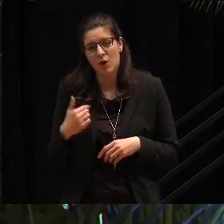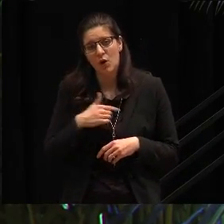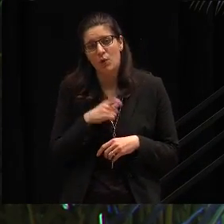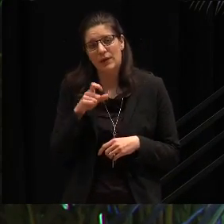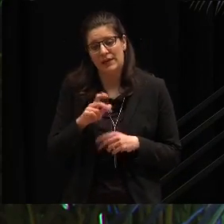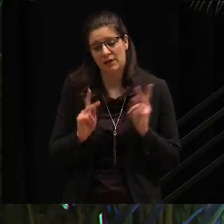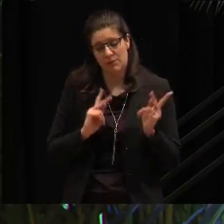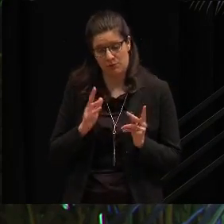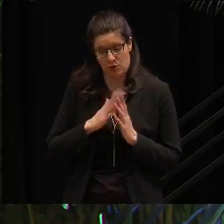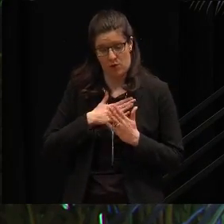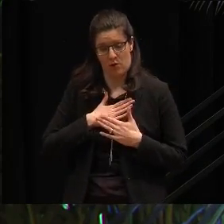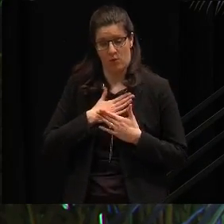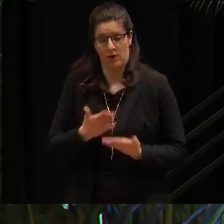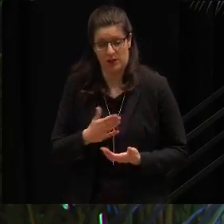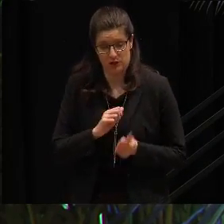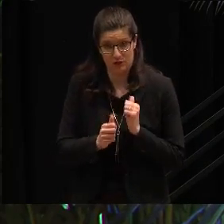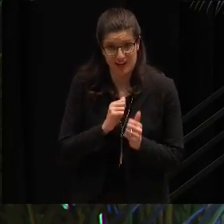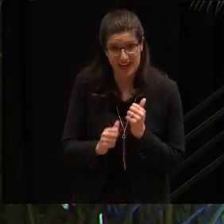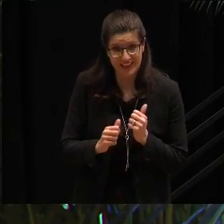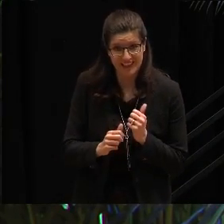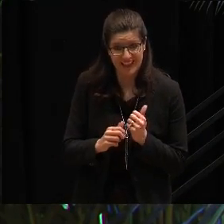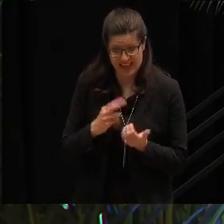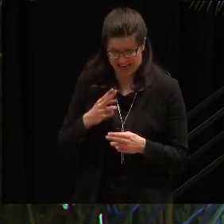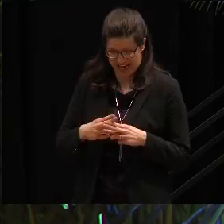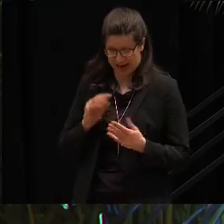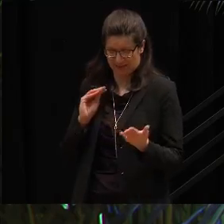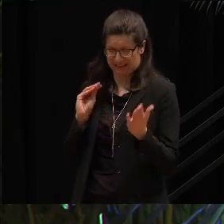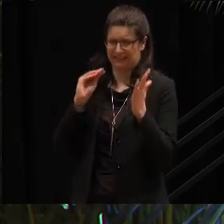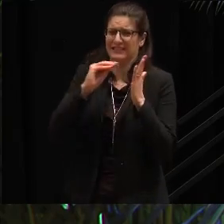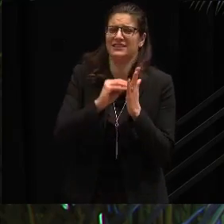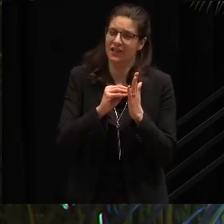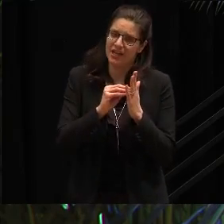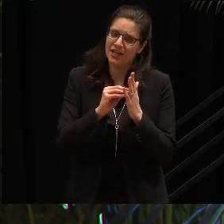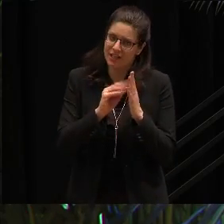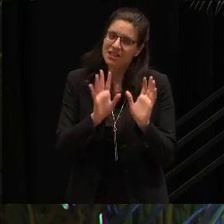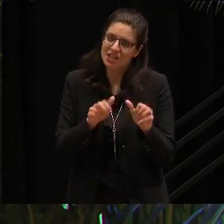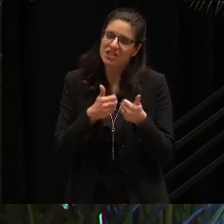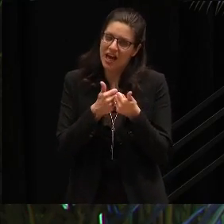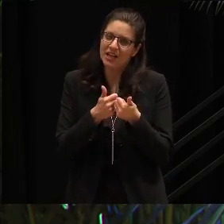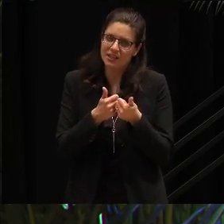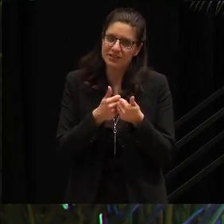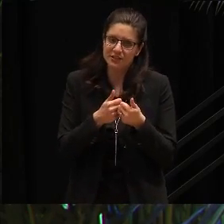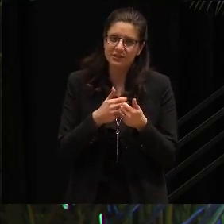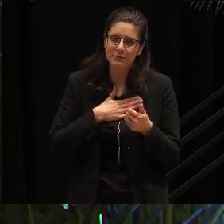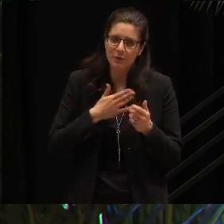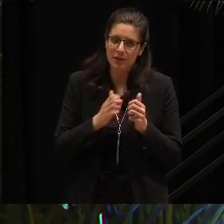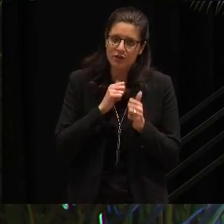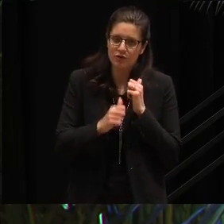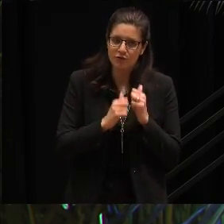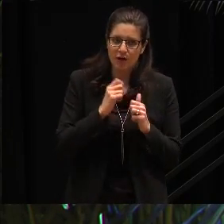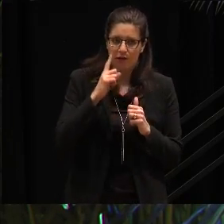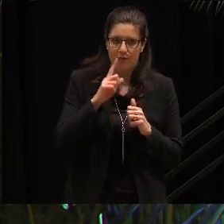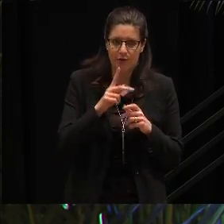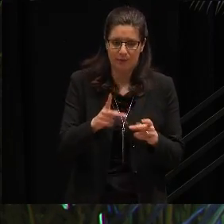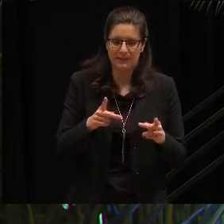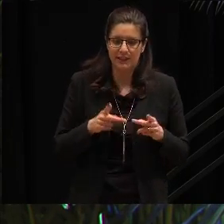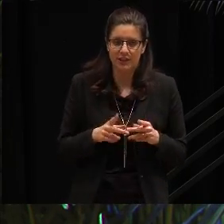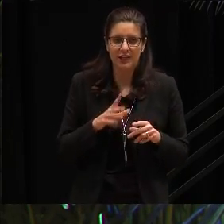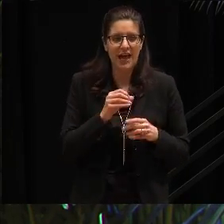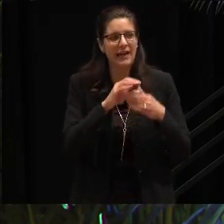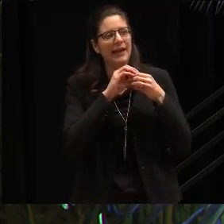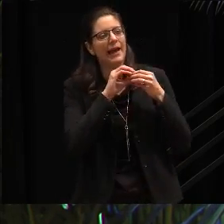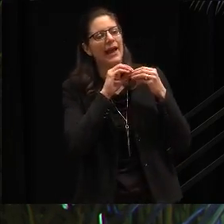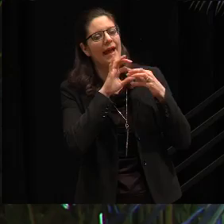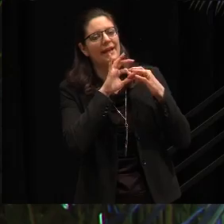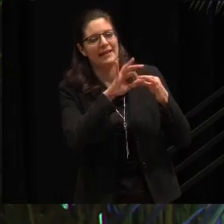in elections, which is not easy. Putting your name on a ballot is a very challenging thing to do. But also, I think, engaging with elected officials. I